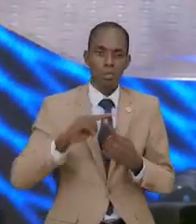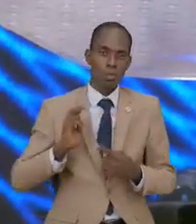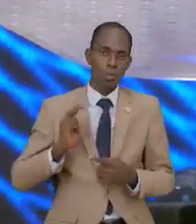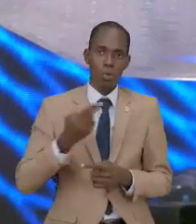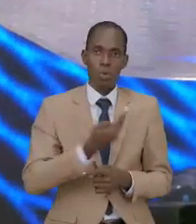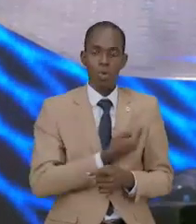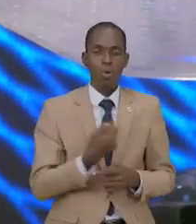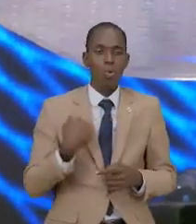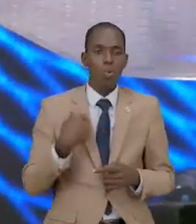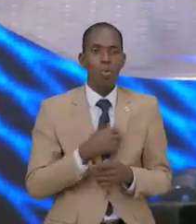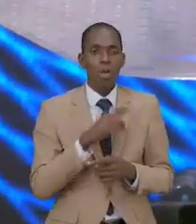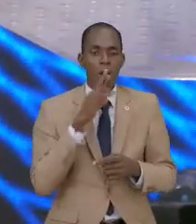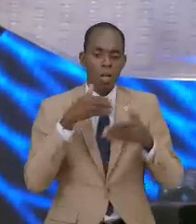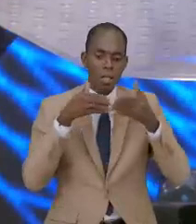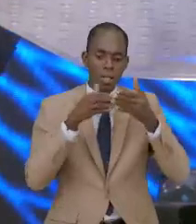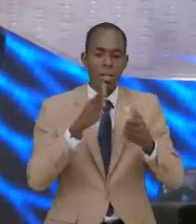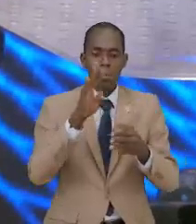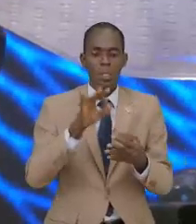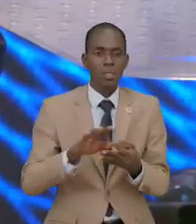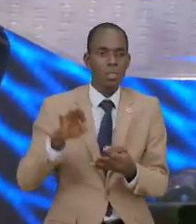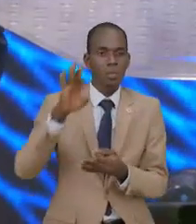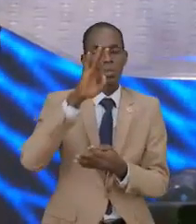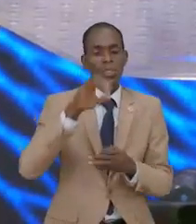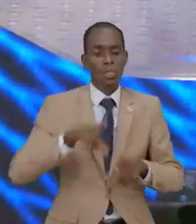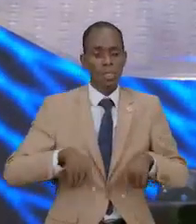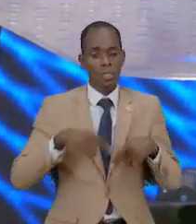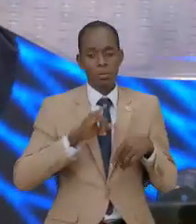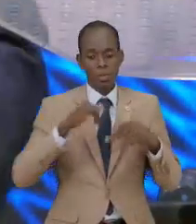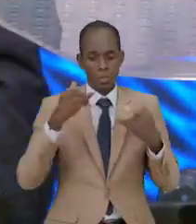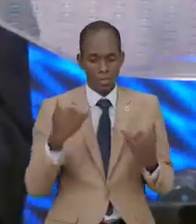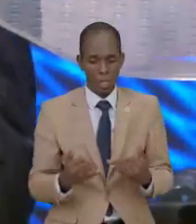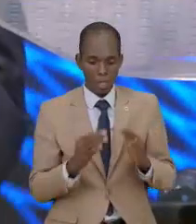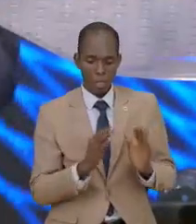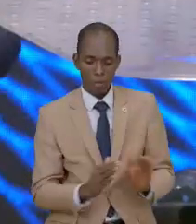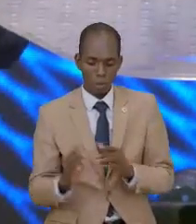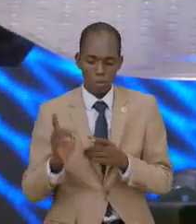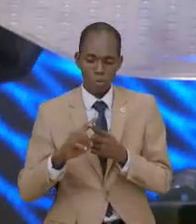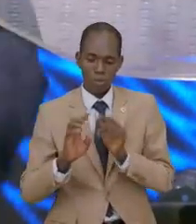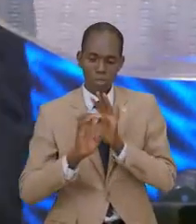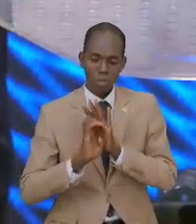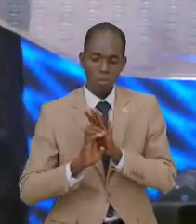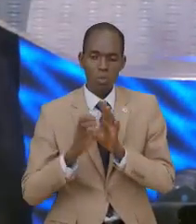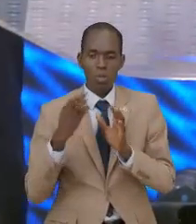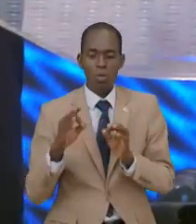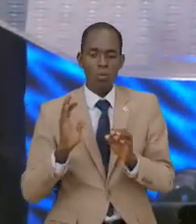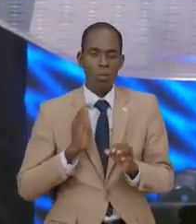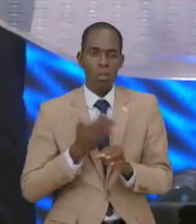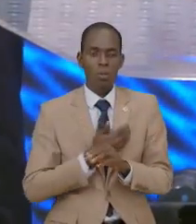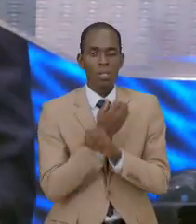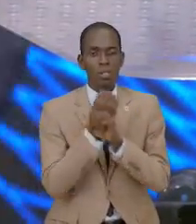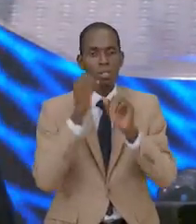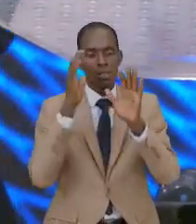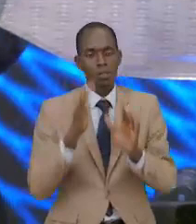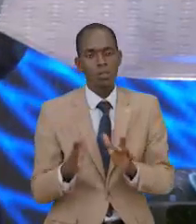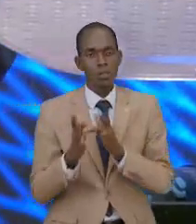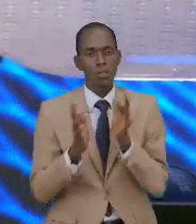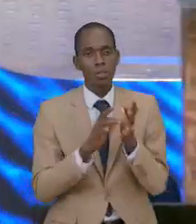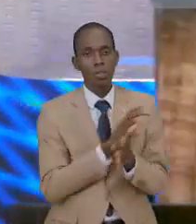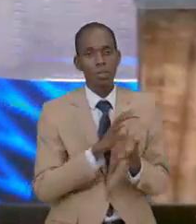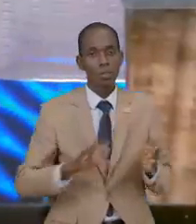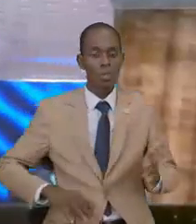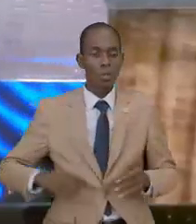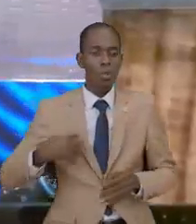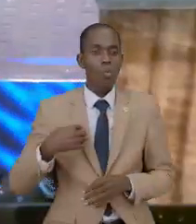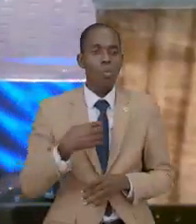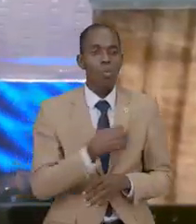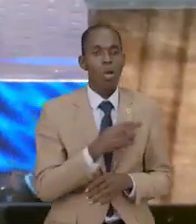are being led of the Spirit. We are living now according to the pattern of the life of of our Savior Jesus Christ, we